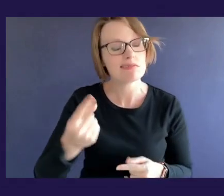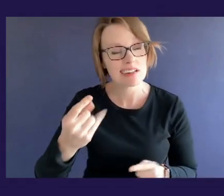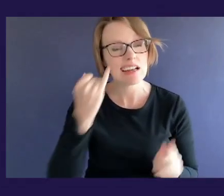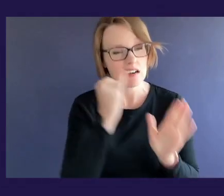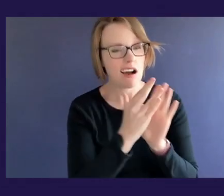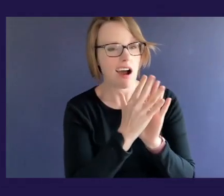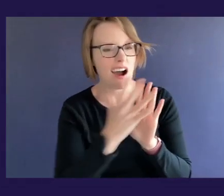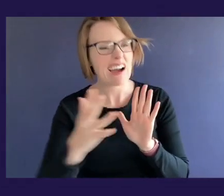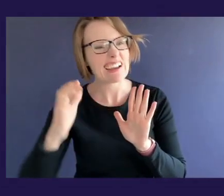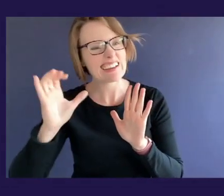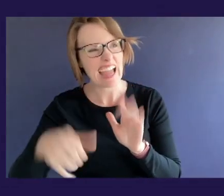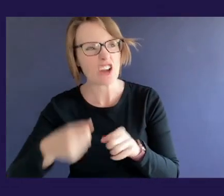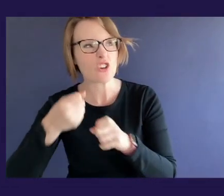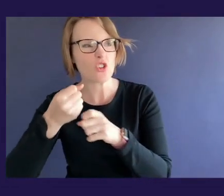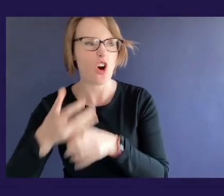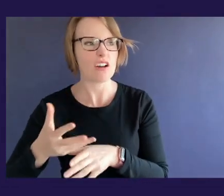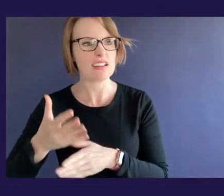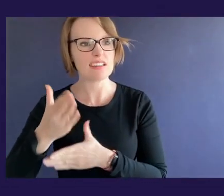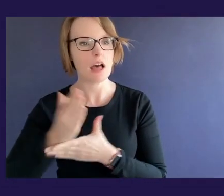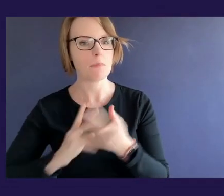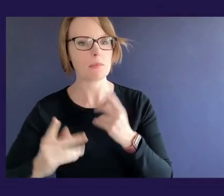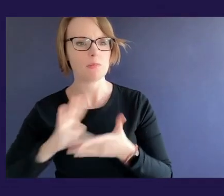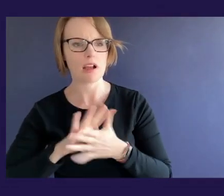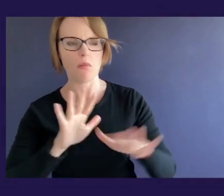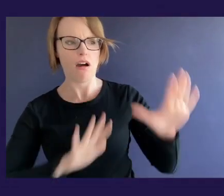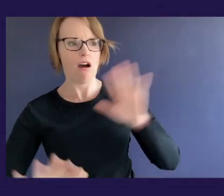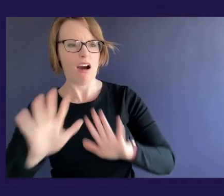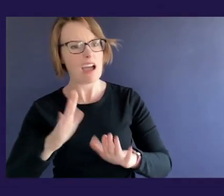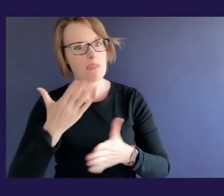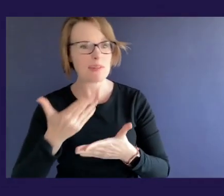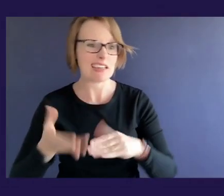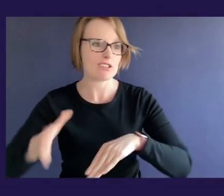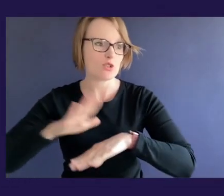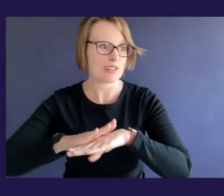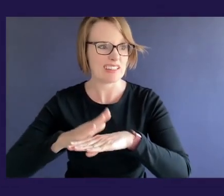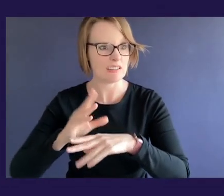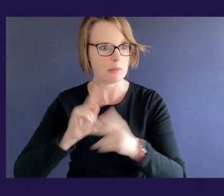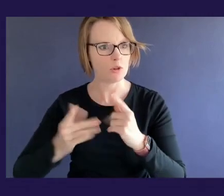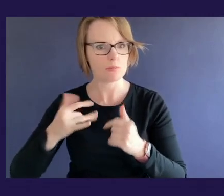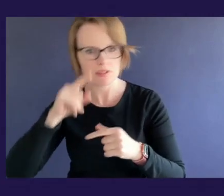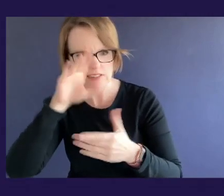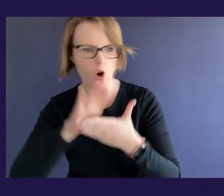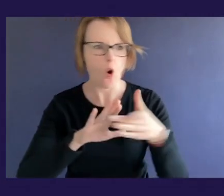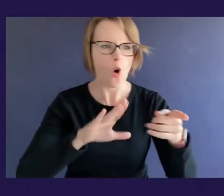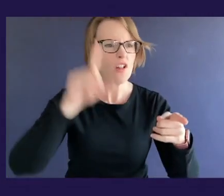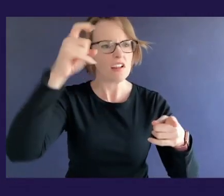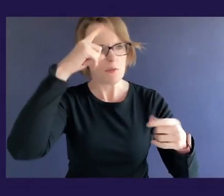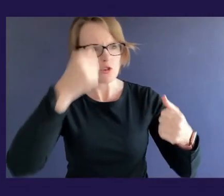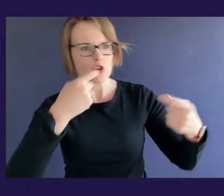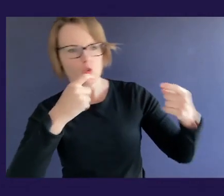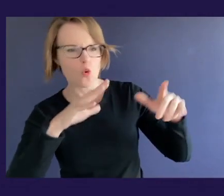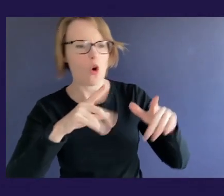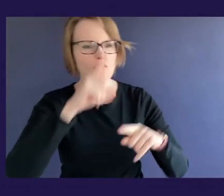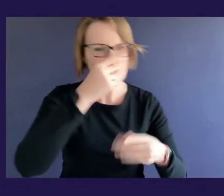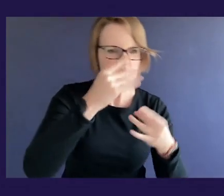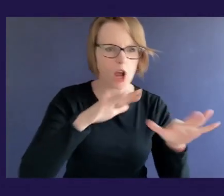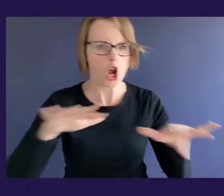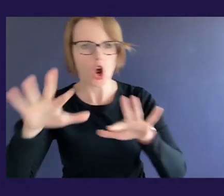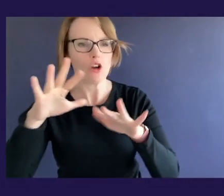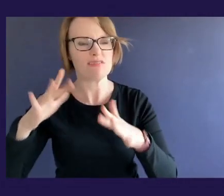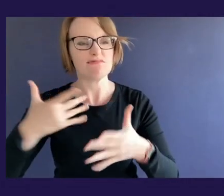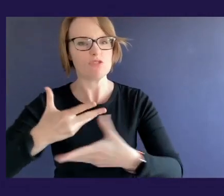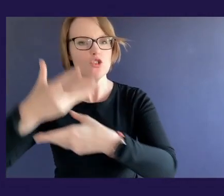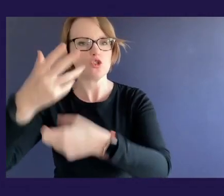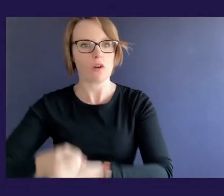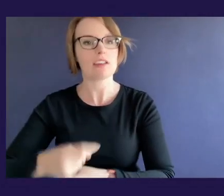increase conspiratorial beliefs among people whose posts are being deleted, because it could verify to them that some plot